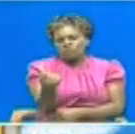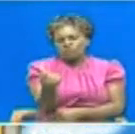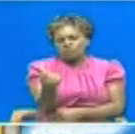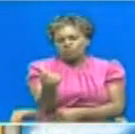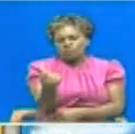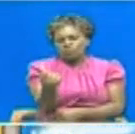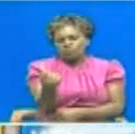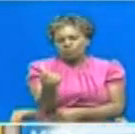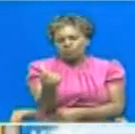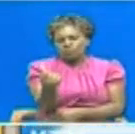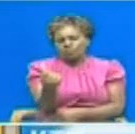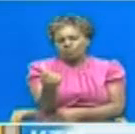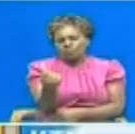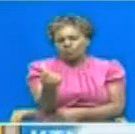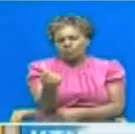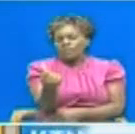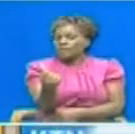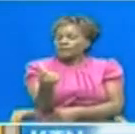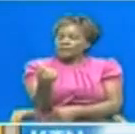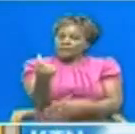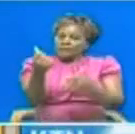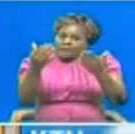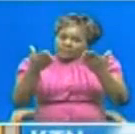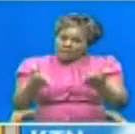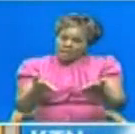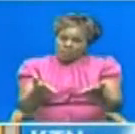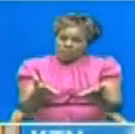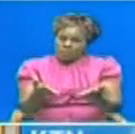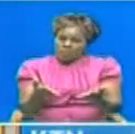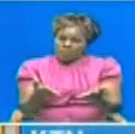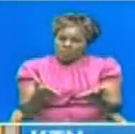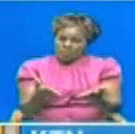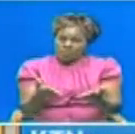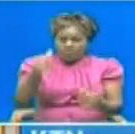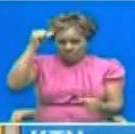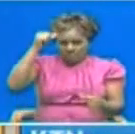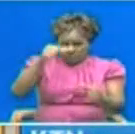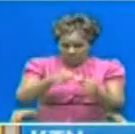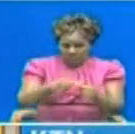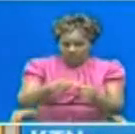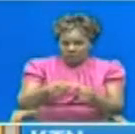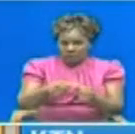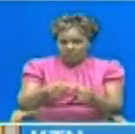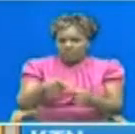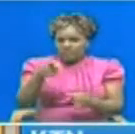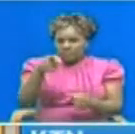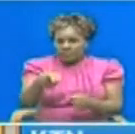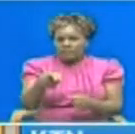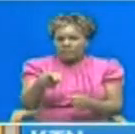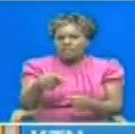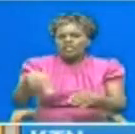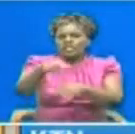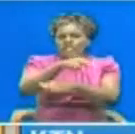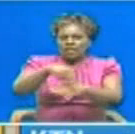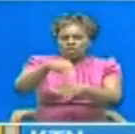utility. And it is worth noting that spectrum is a